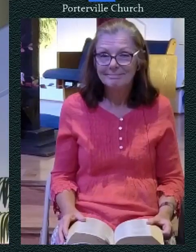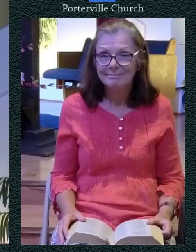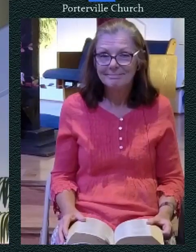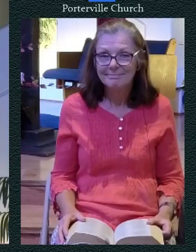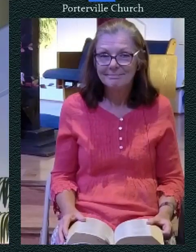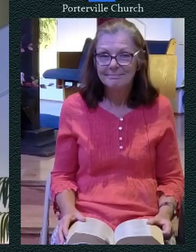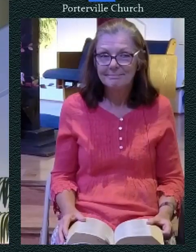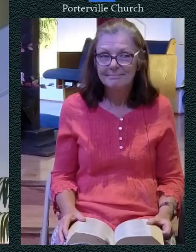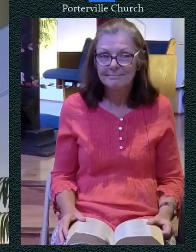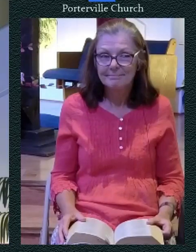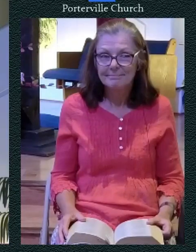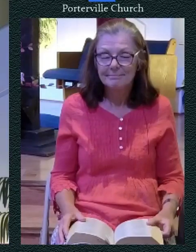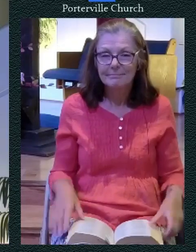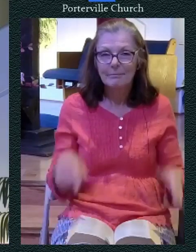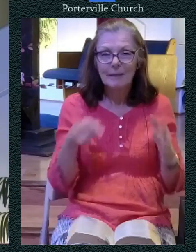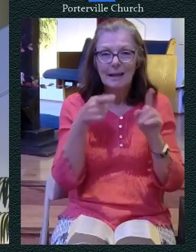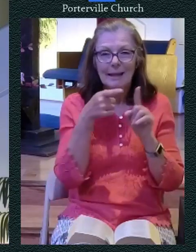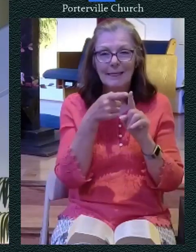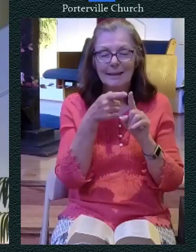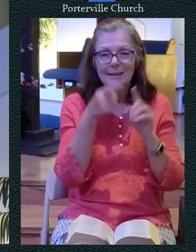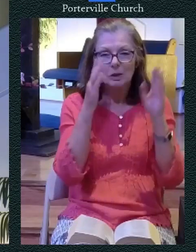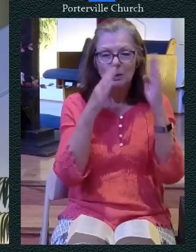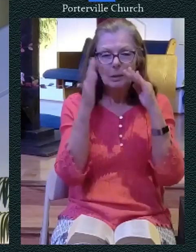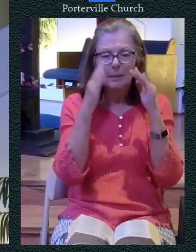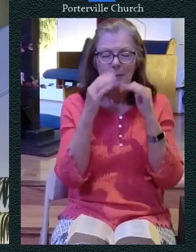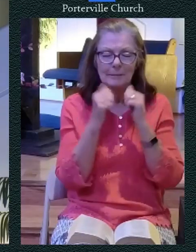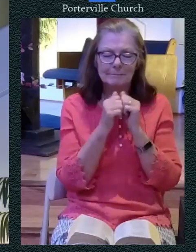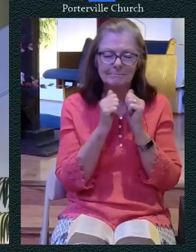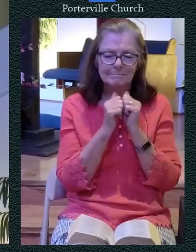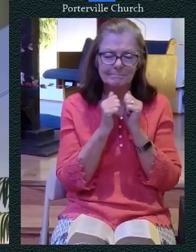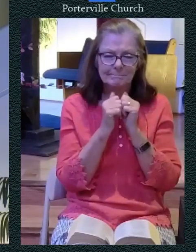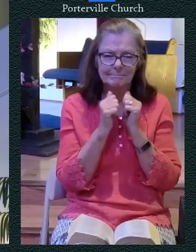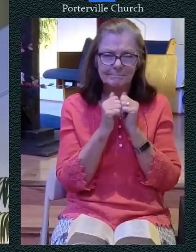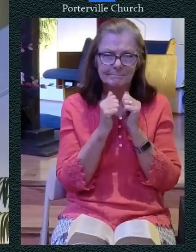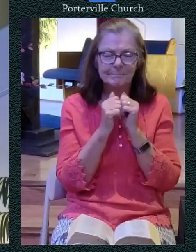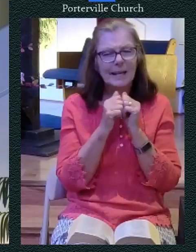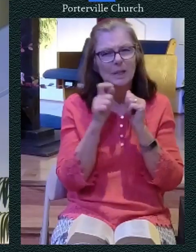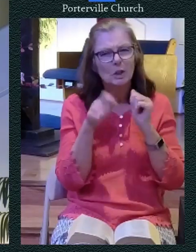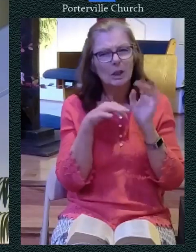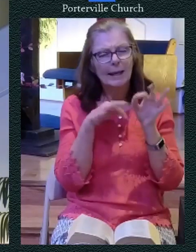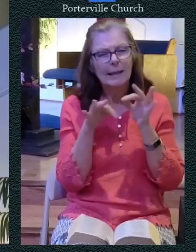This trouble, I'm trying to decide whether I should comment on it much.